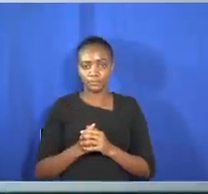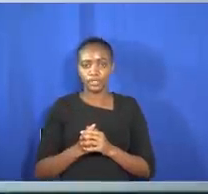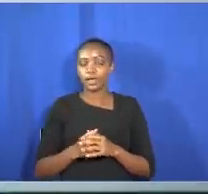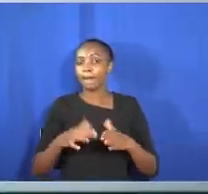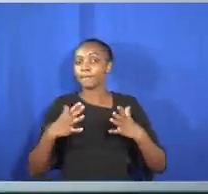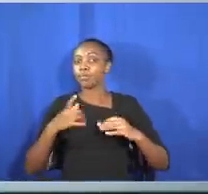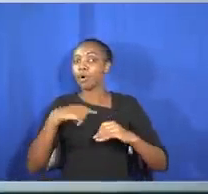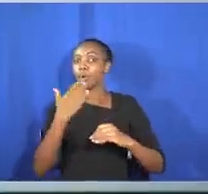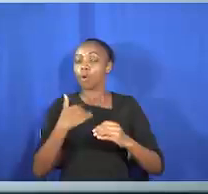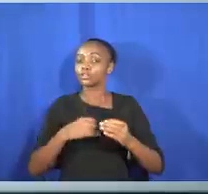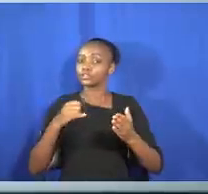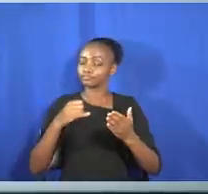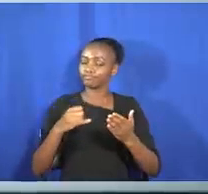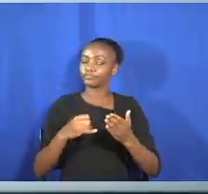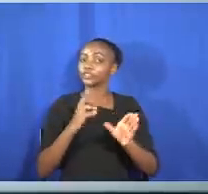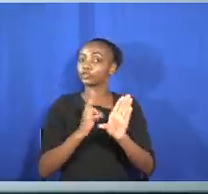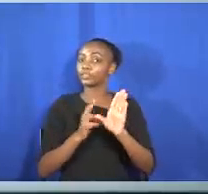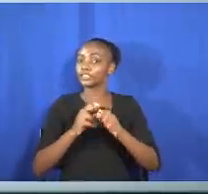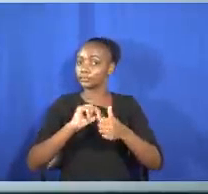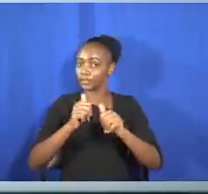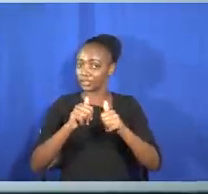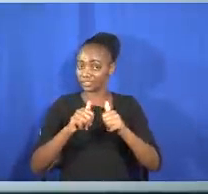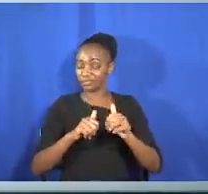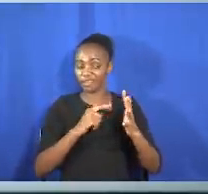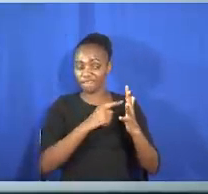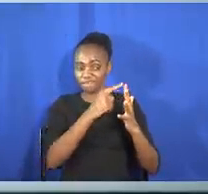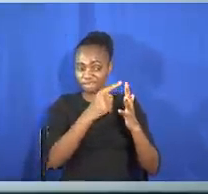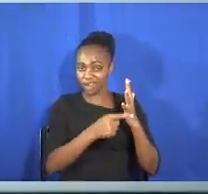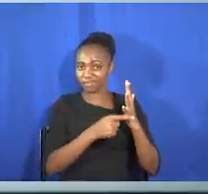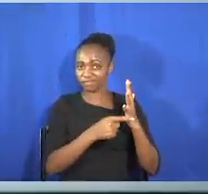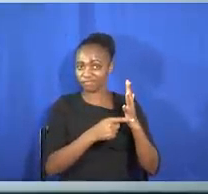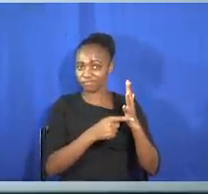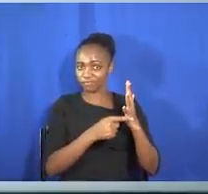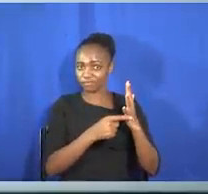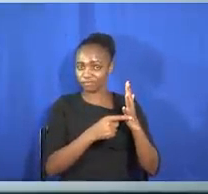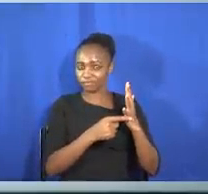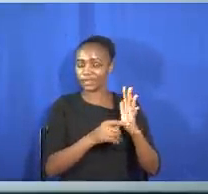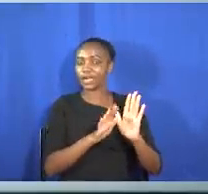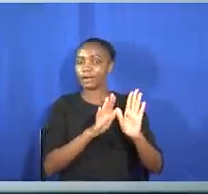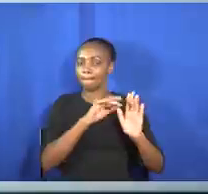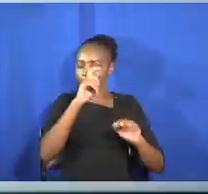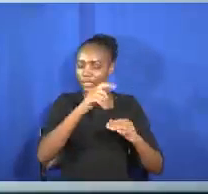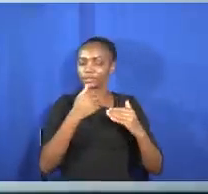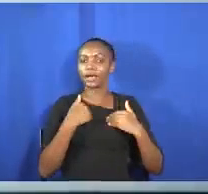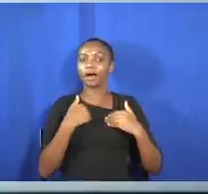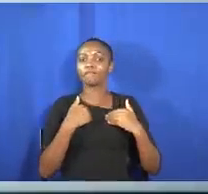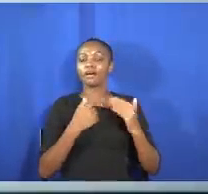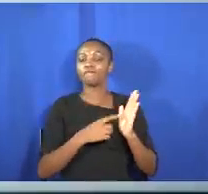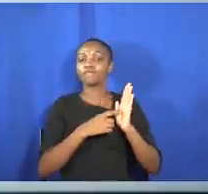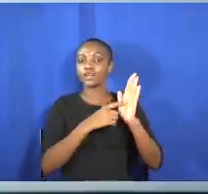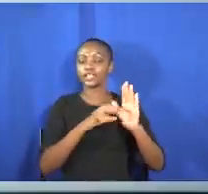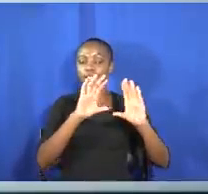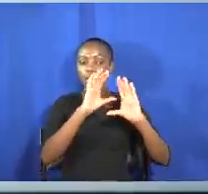So for those who go to sports, 5 areas are compulsory. Of course, community service running,